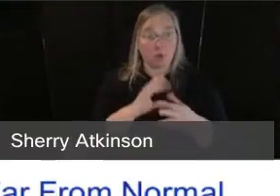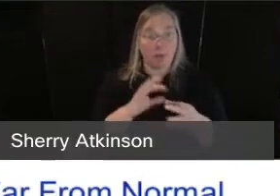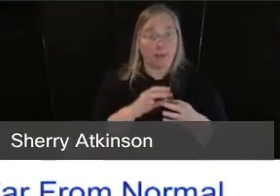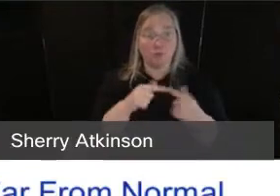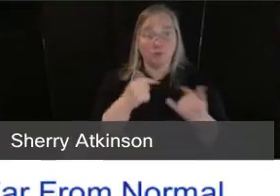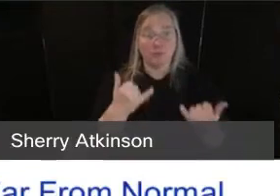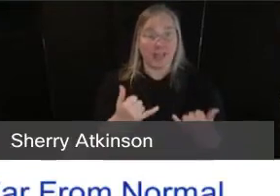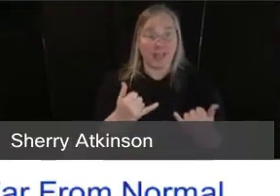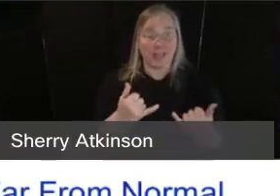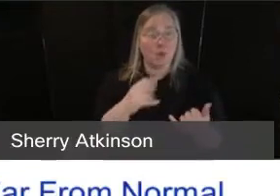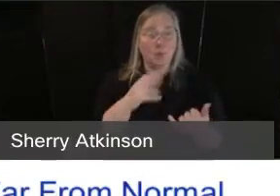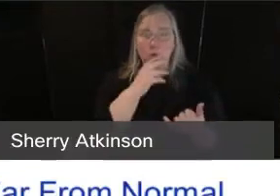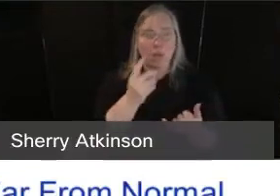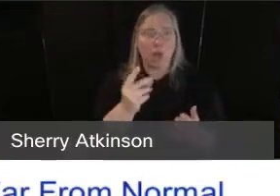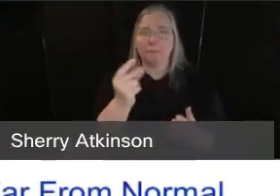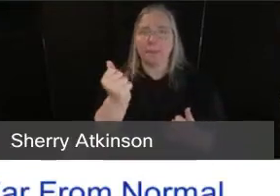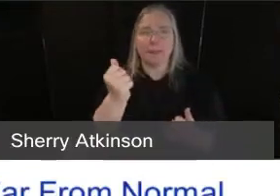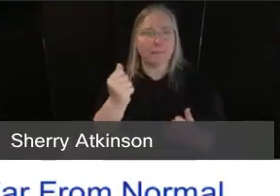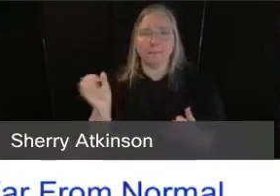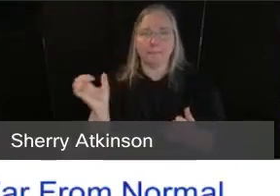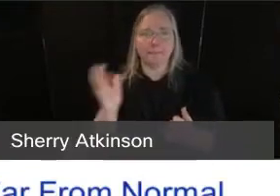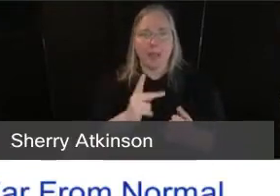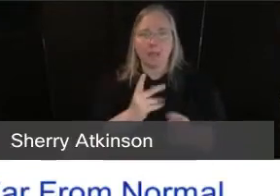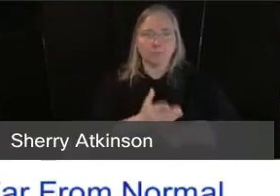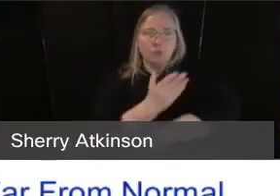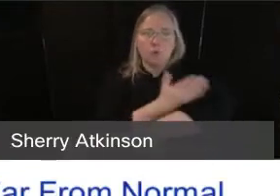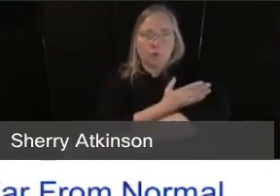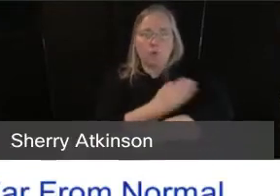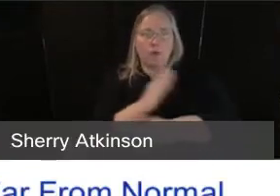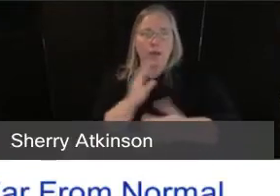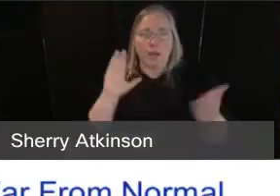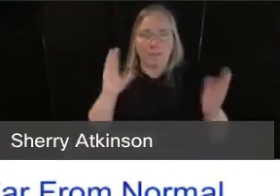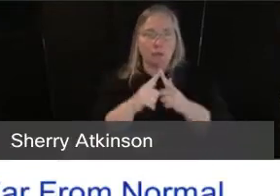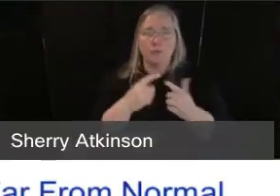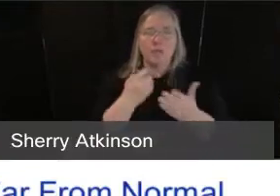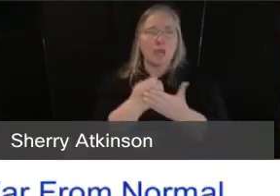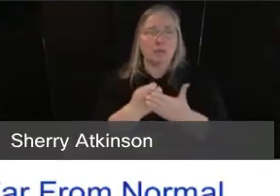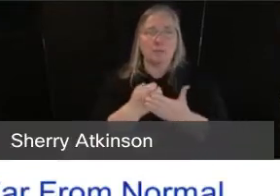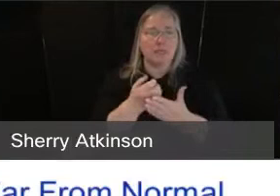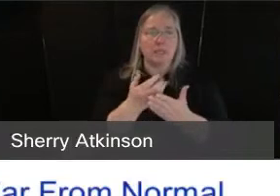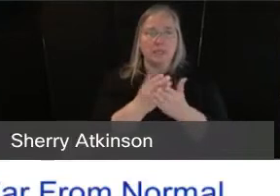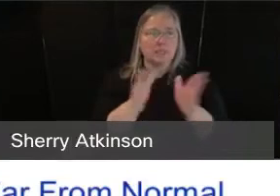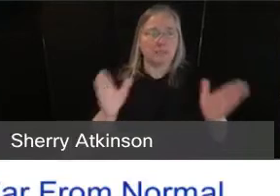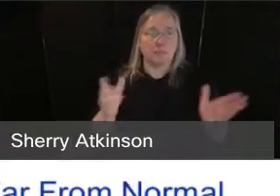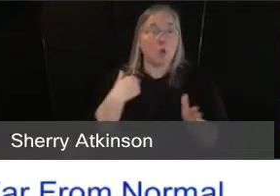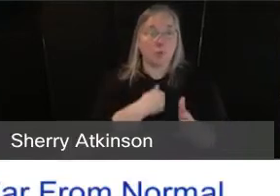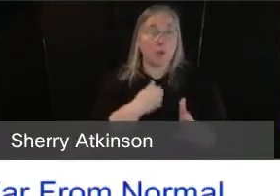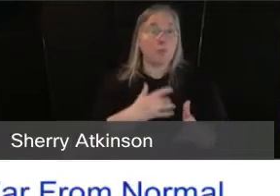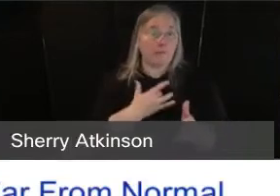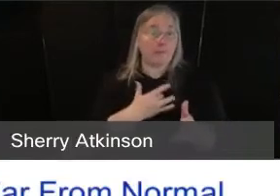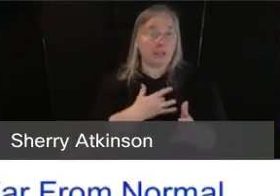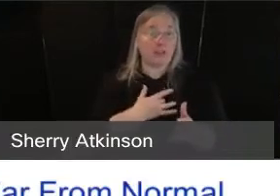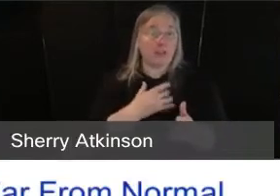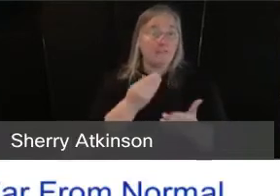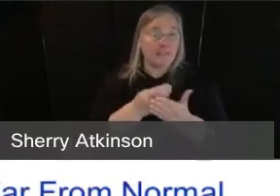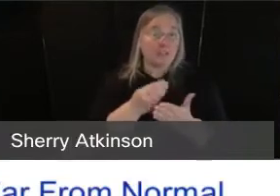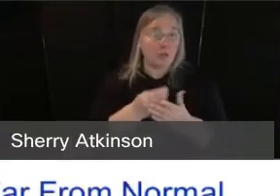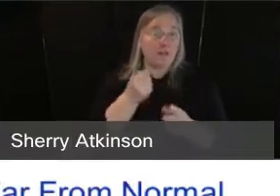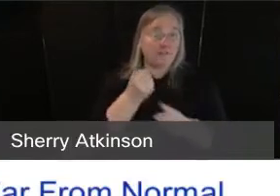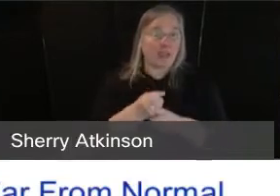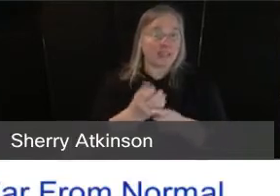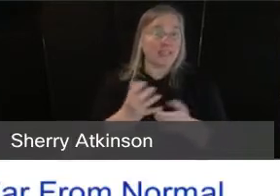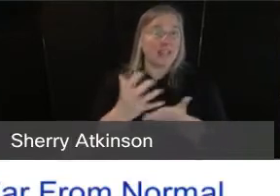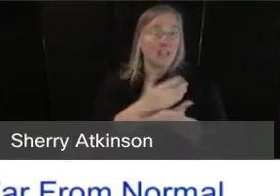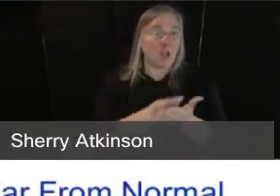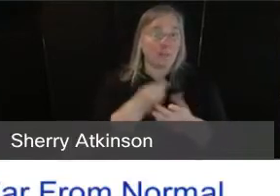as fast as the economy itself. We're going to be feeling the fiscal effects and the income effects of this going